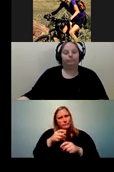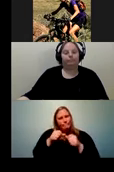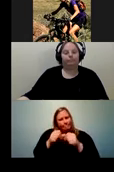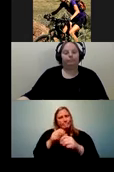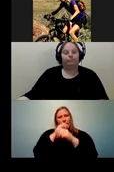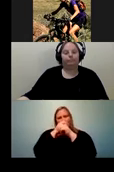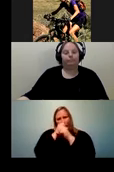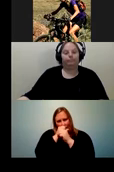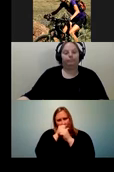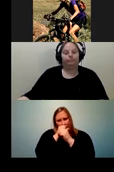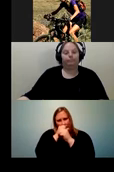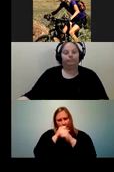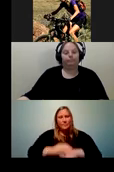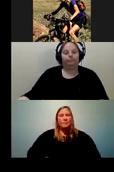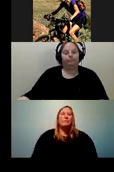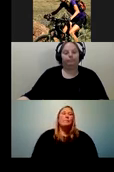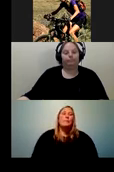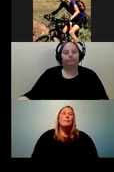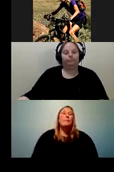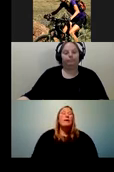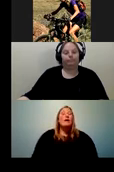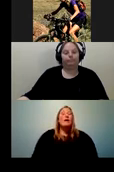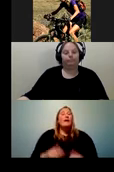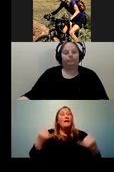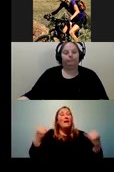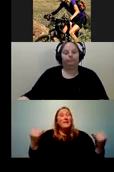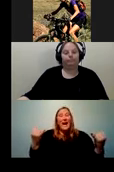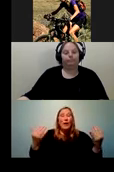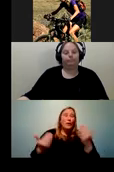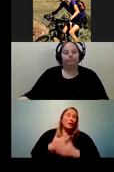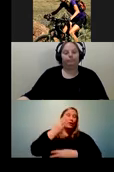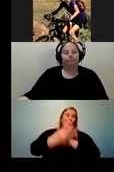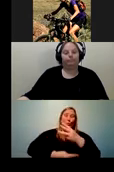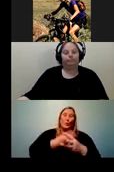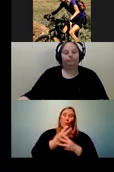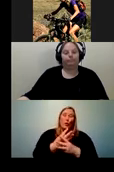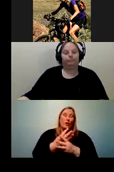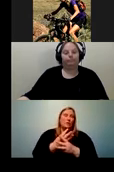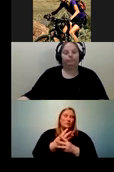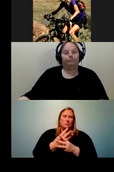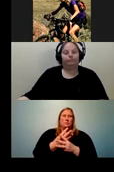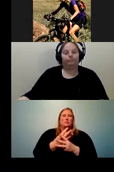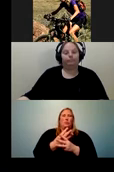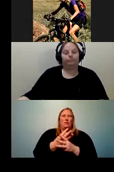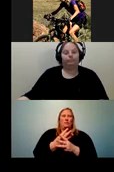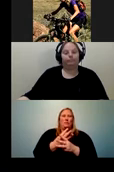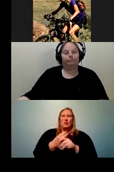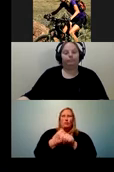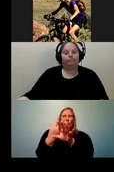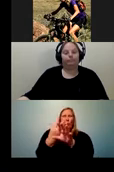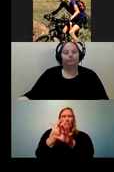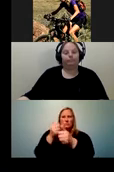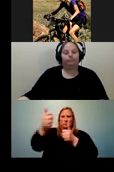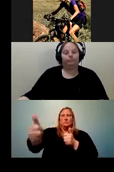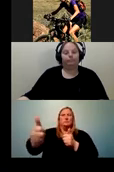And then boundaries at a distance. Now we're in a whole new world of working with people online. How